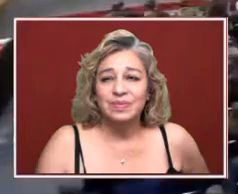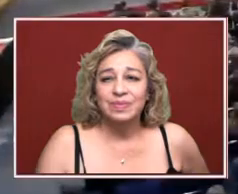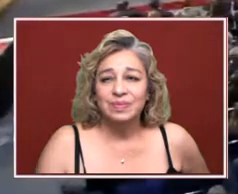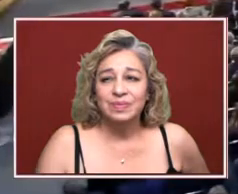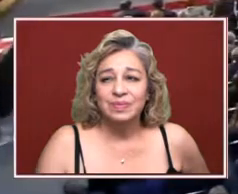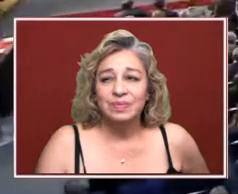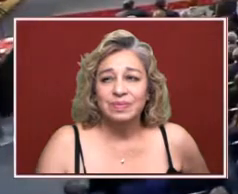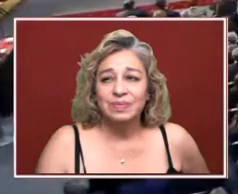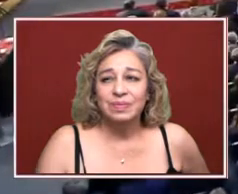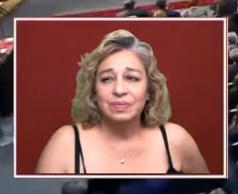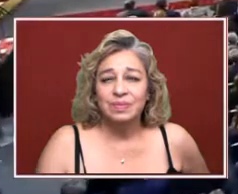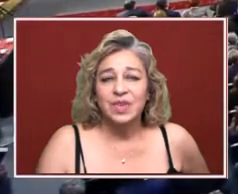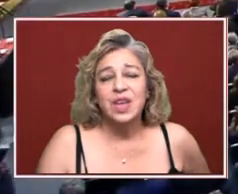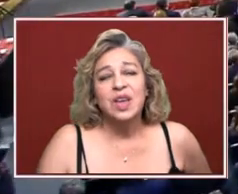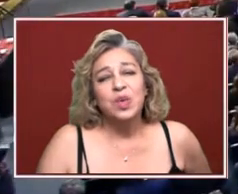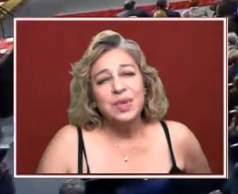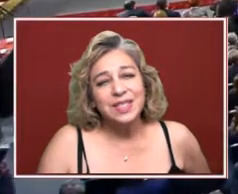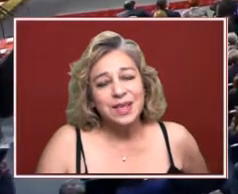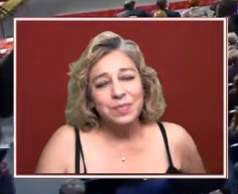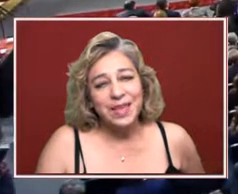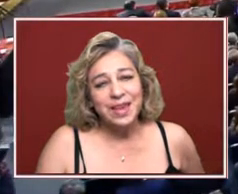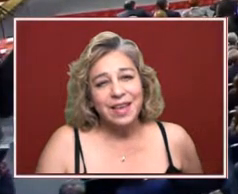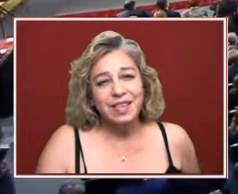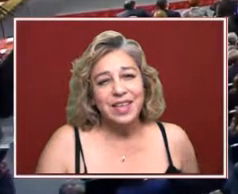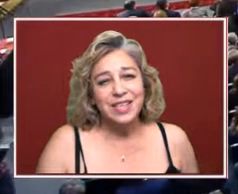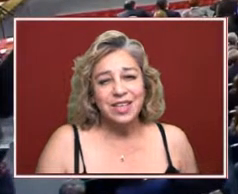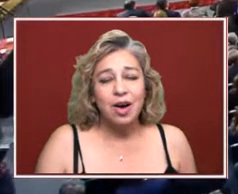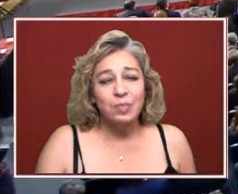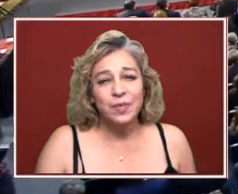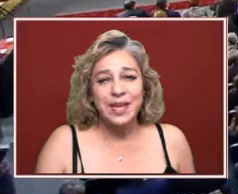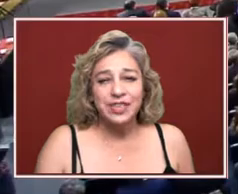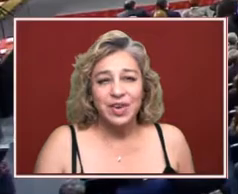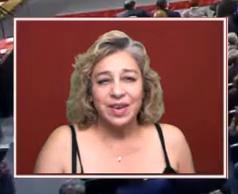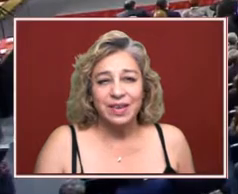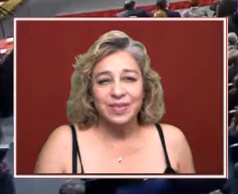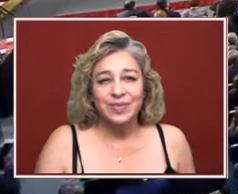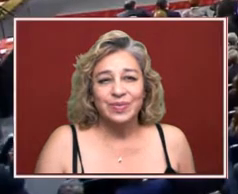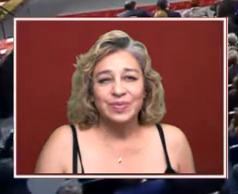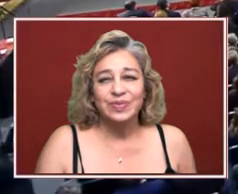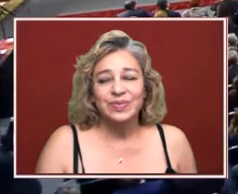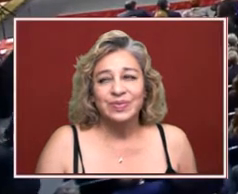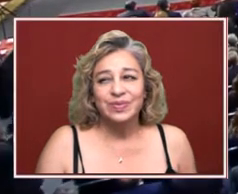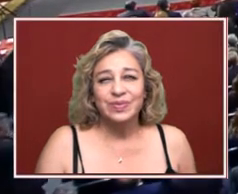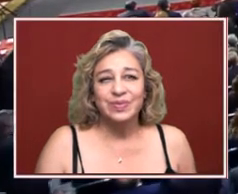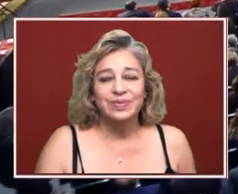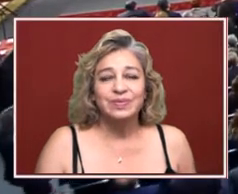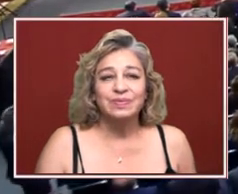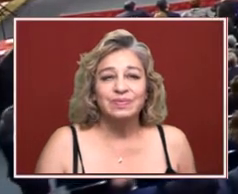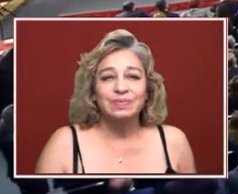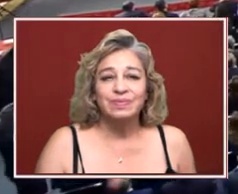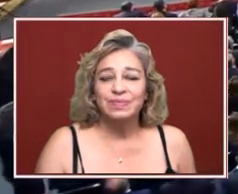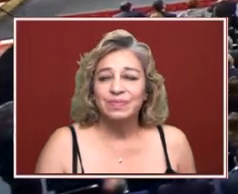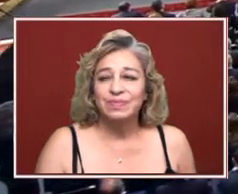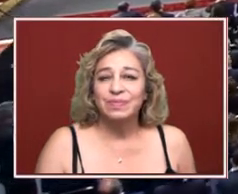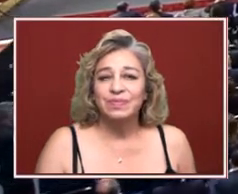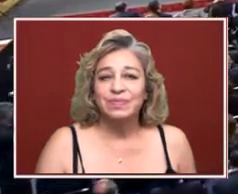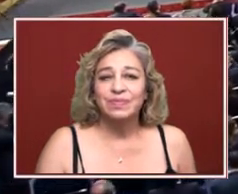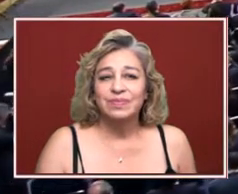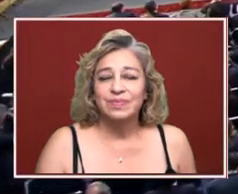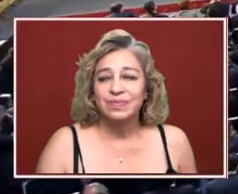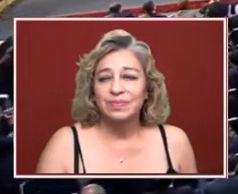algo que es complementario. With something that is complementary. El no